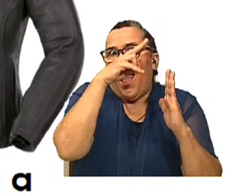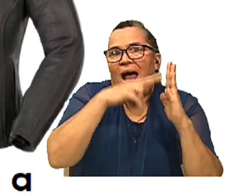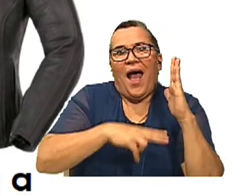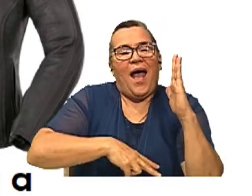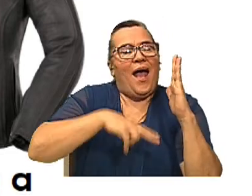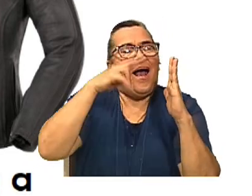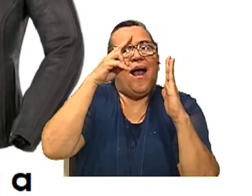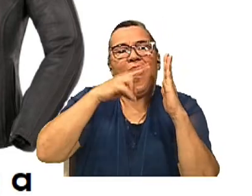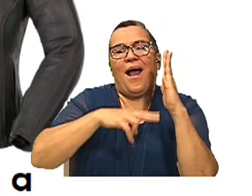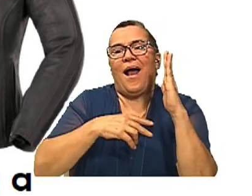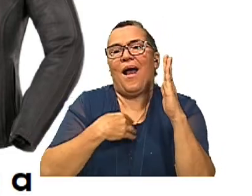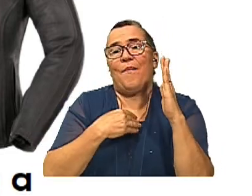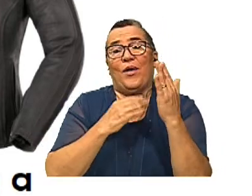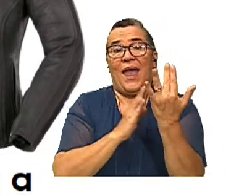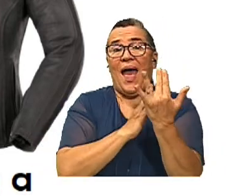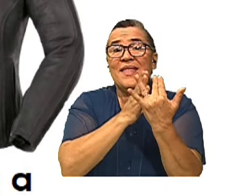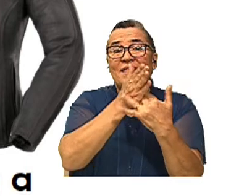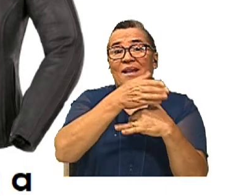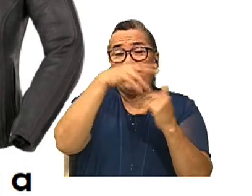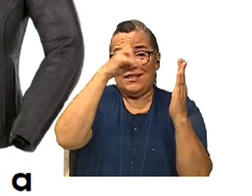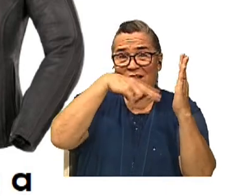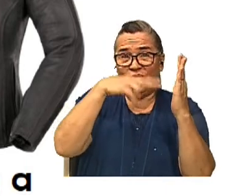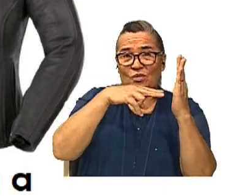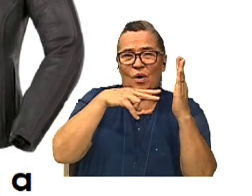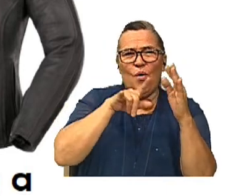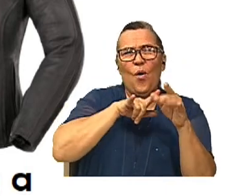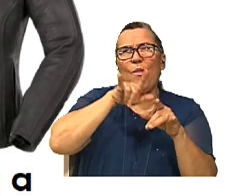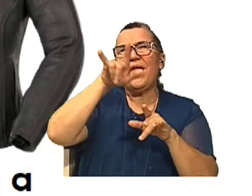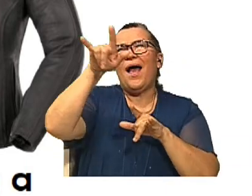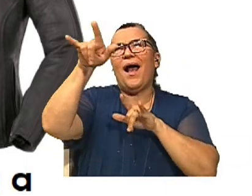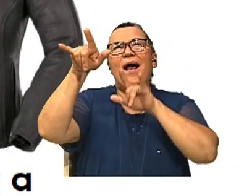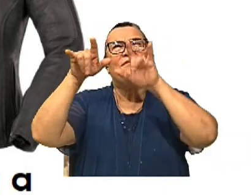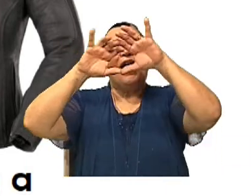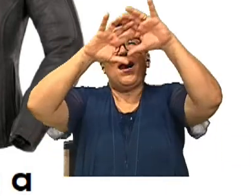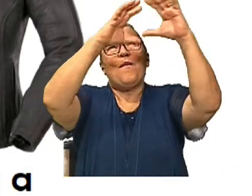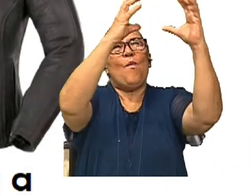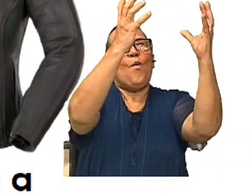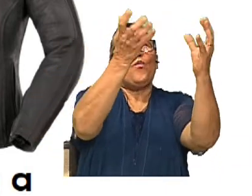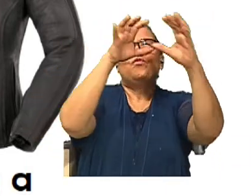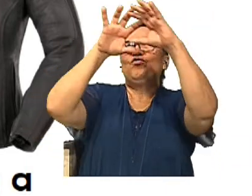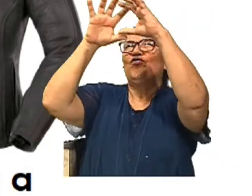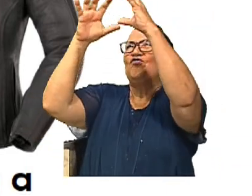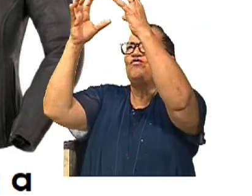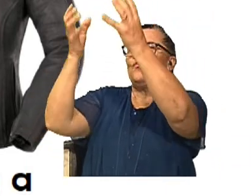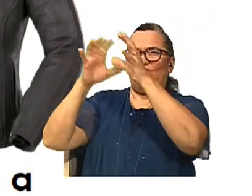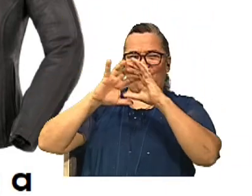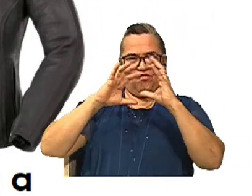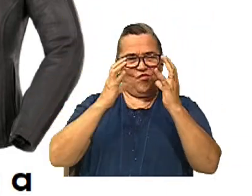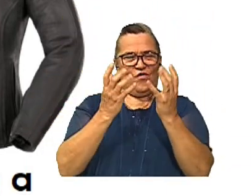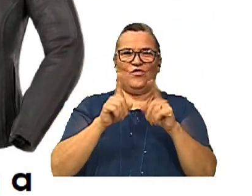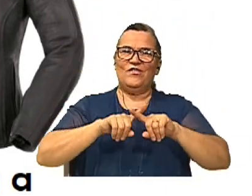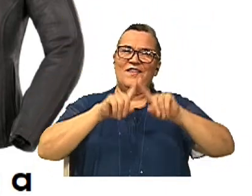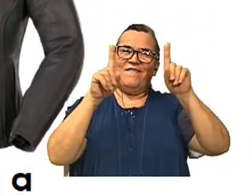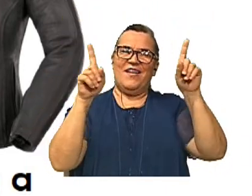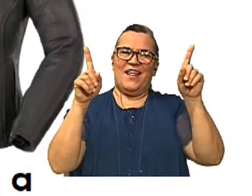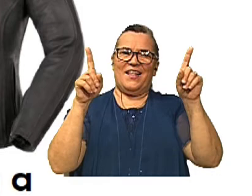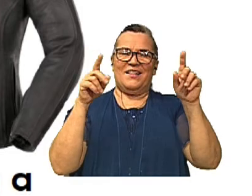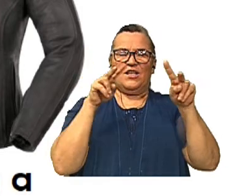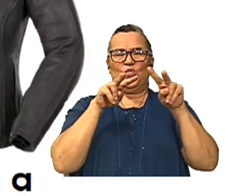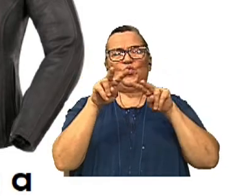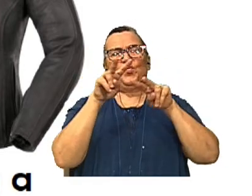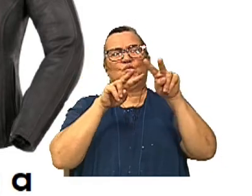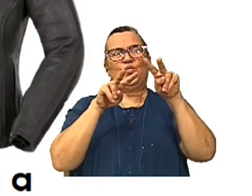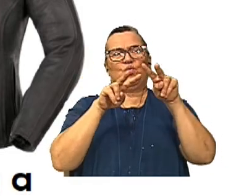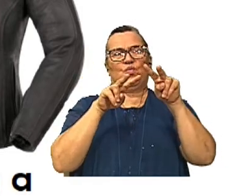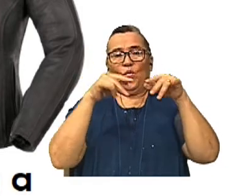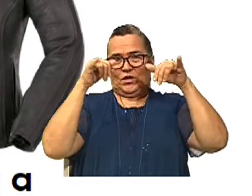Through reading, we can travel to different worlds. And you can go, for example, to Europe without going to Europe because you